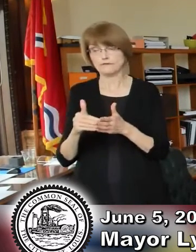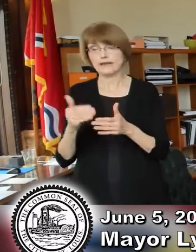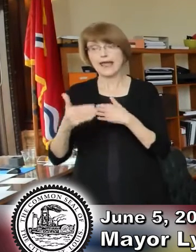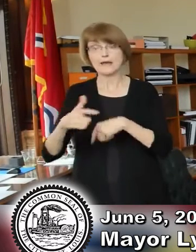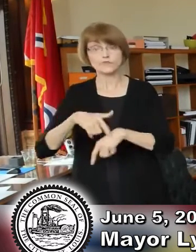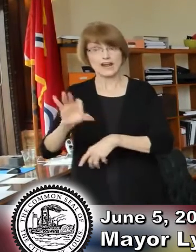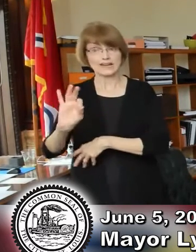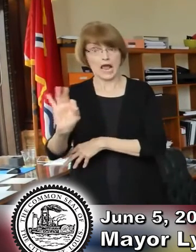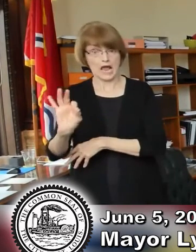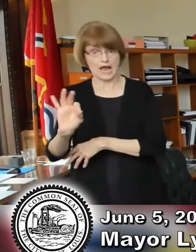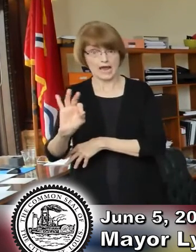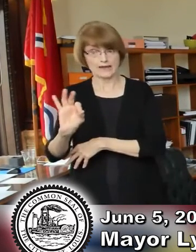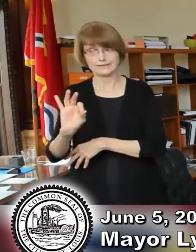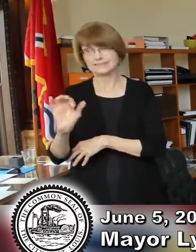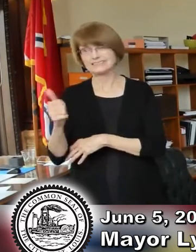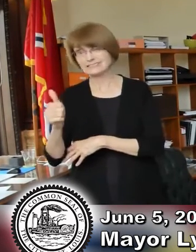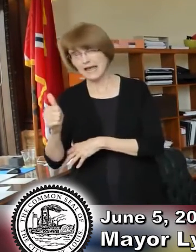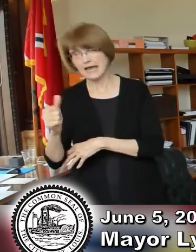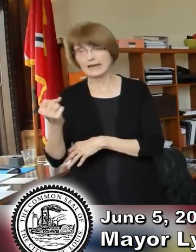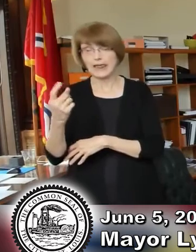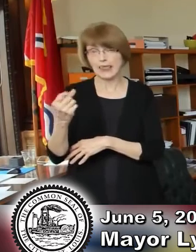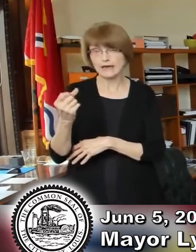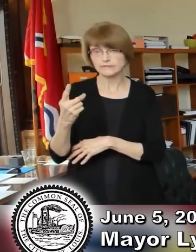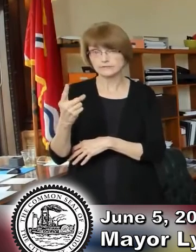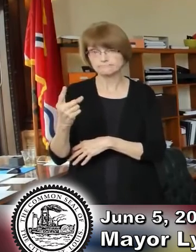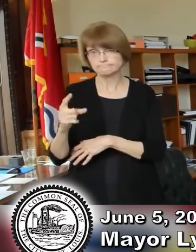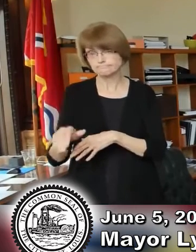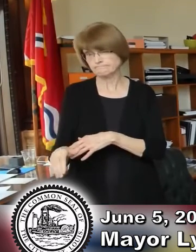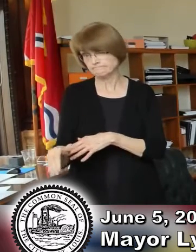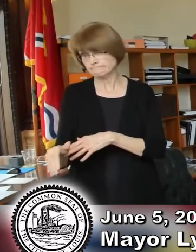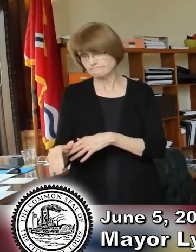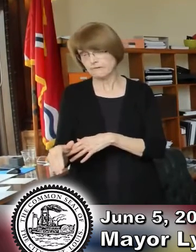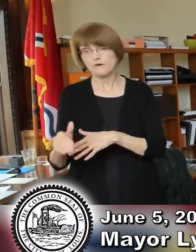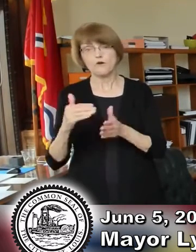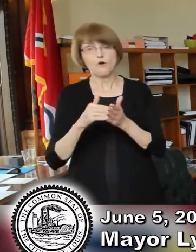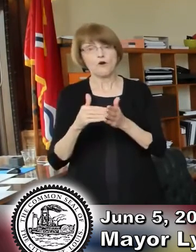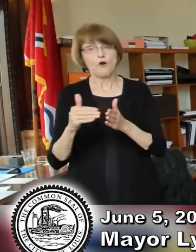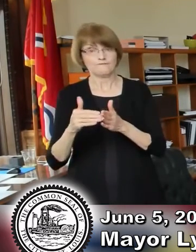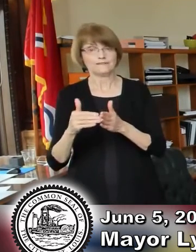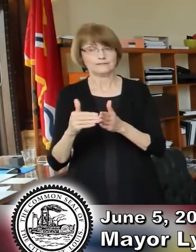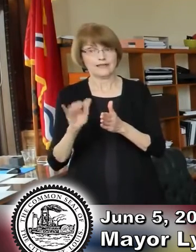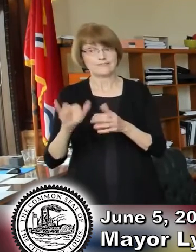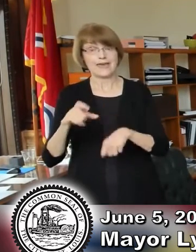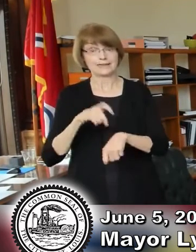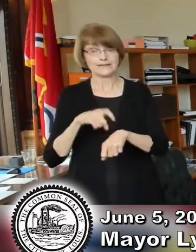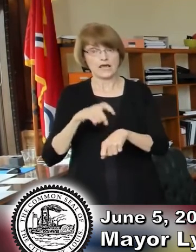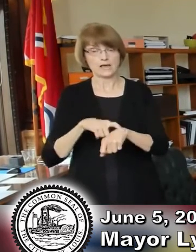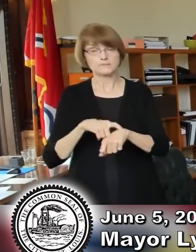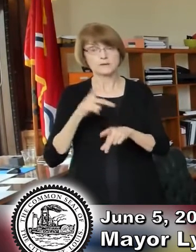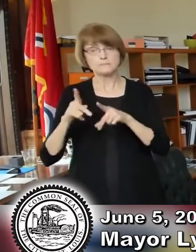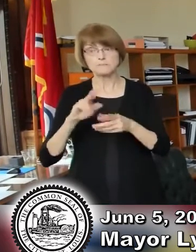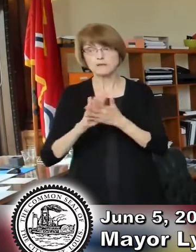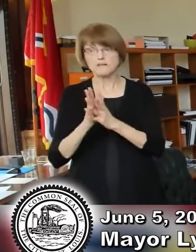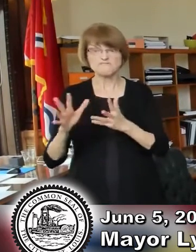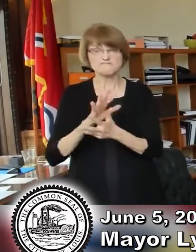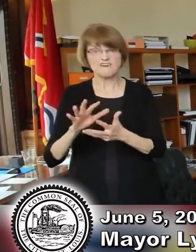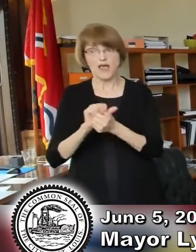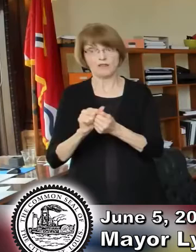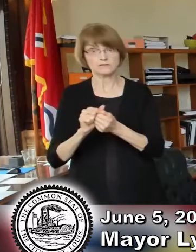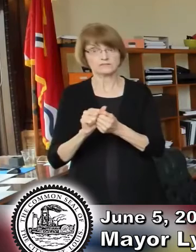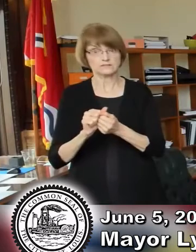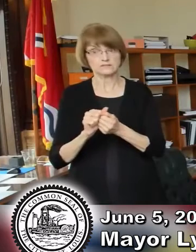o'clock, sometimes 10, sometimes 11, but often that's when the violence begins to happen.